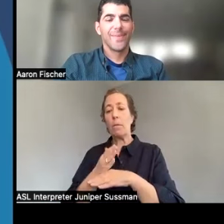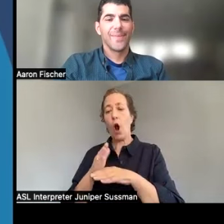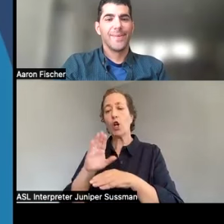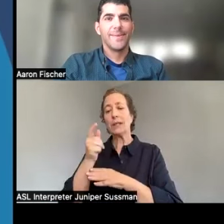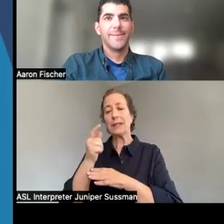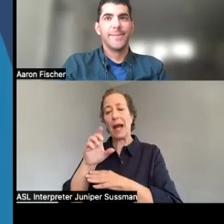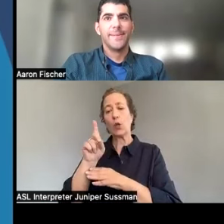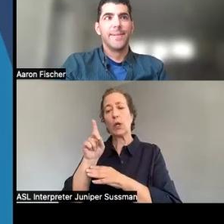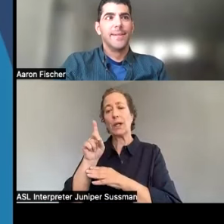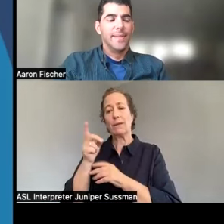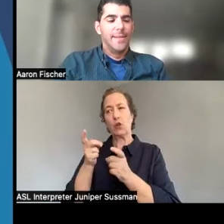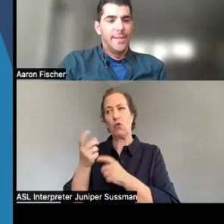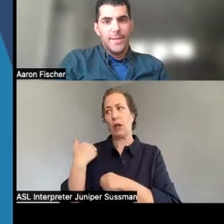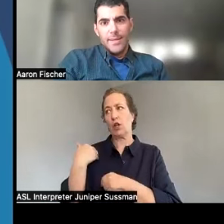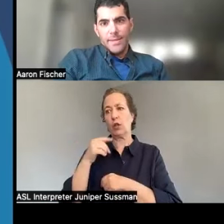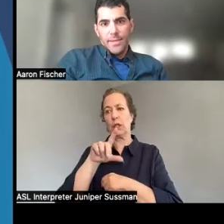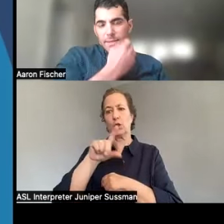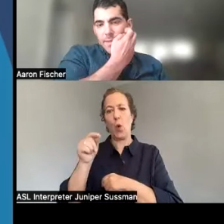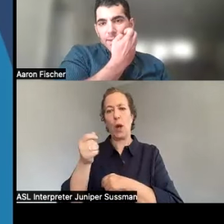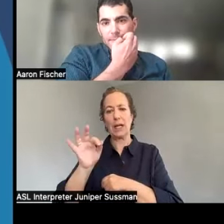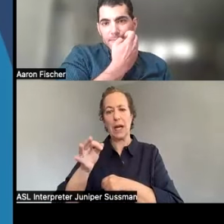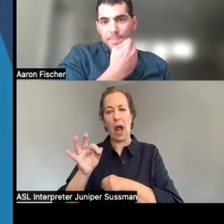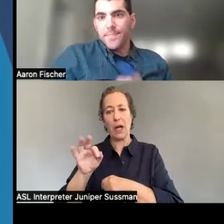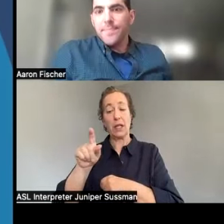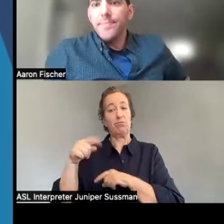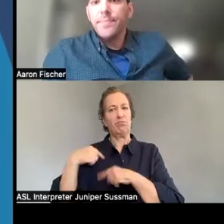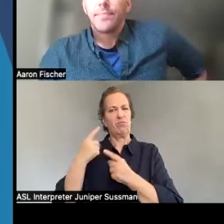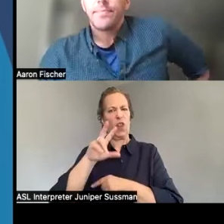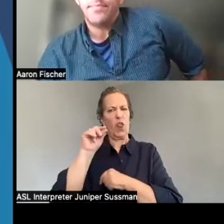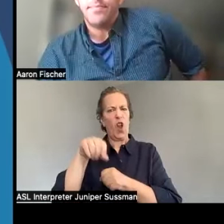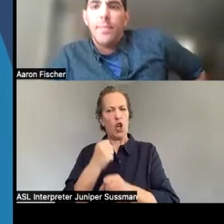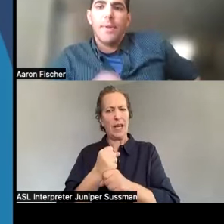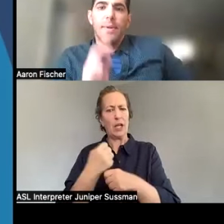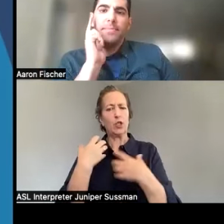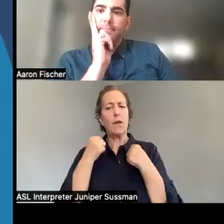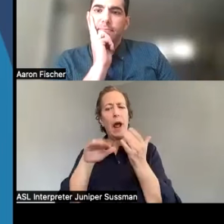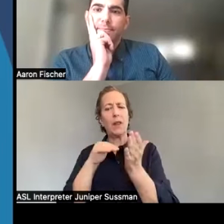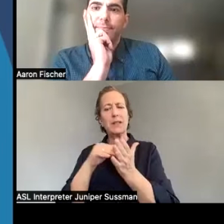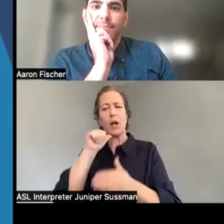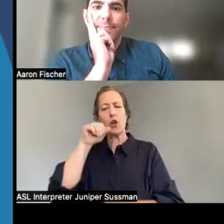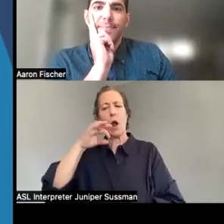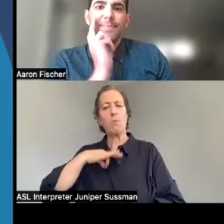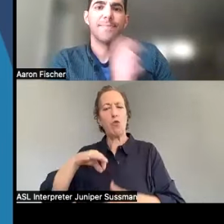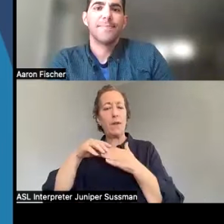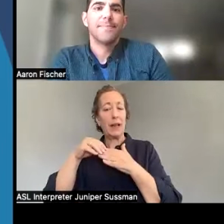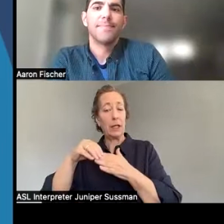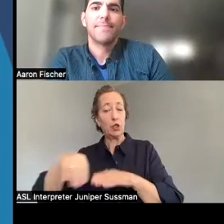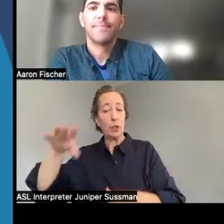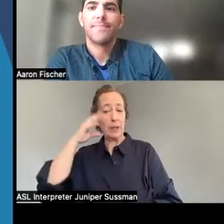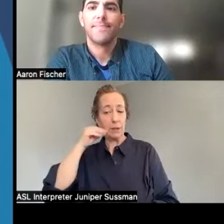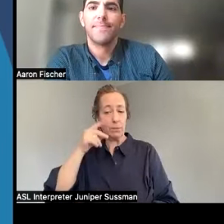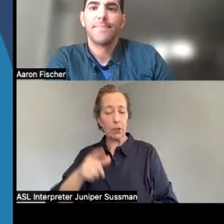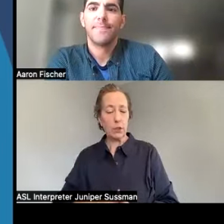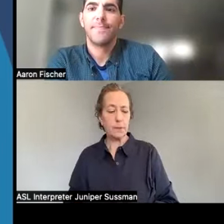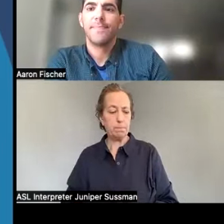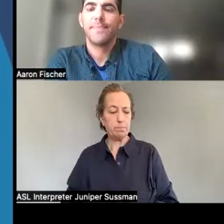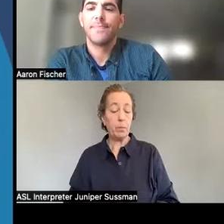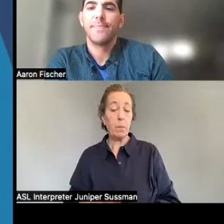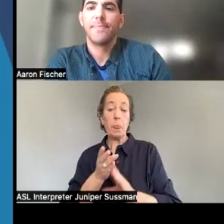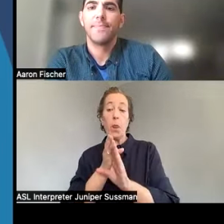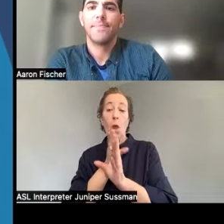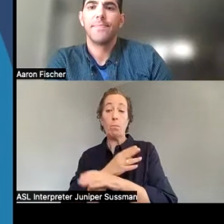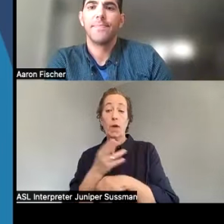November 2019, bringing over 30 years of health center and nonprofit leadership experience. Prior to joining the